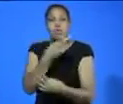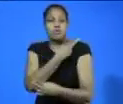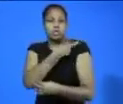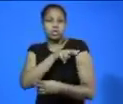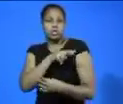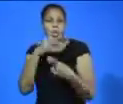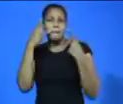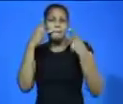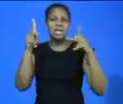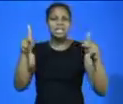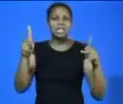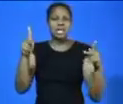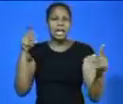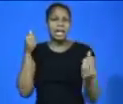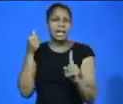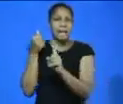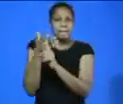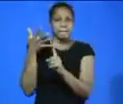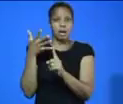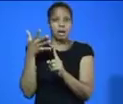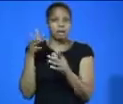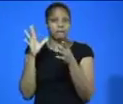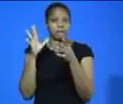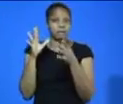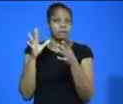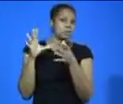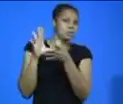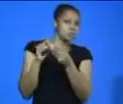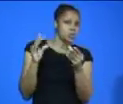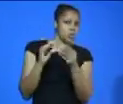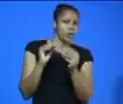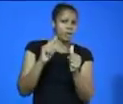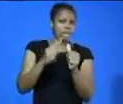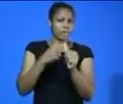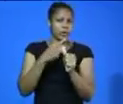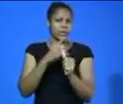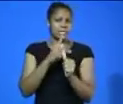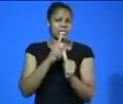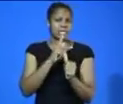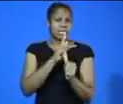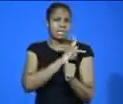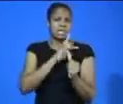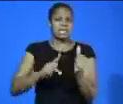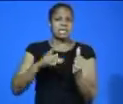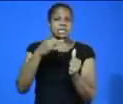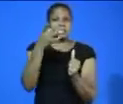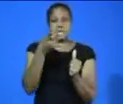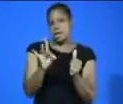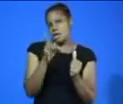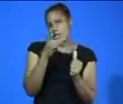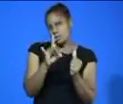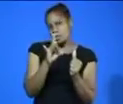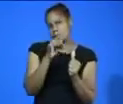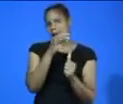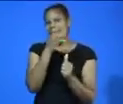socio-religio-political implications of the story of 1 Kings 18 and